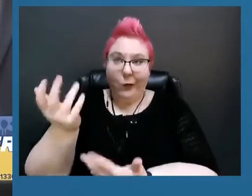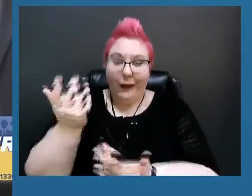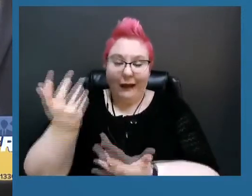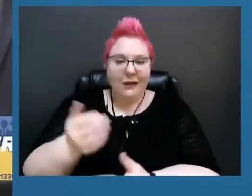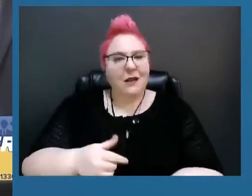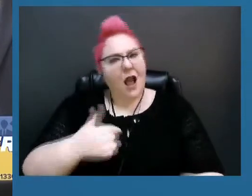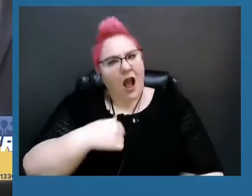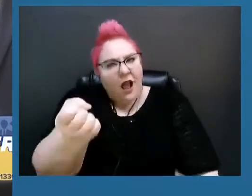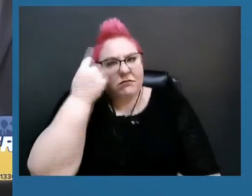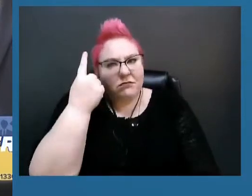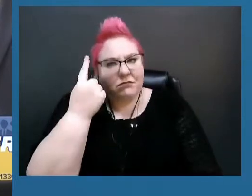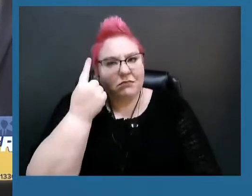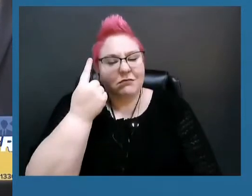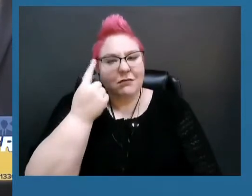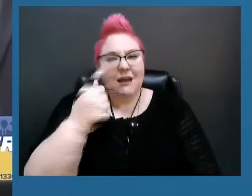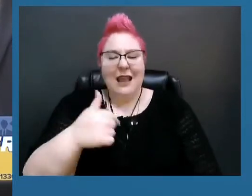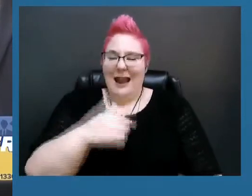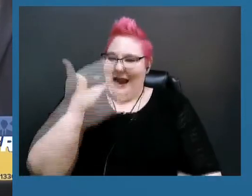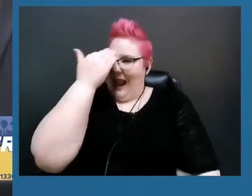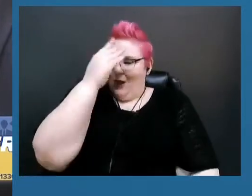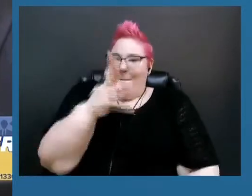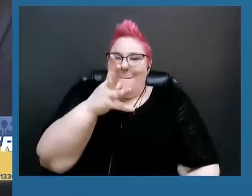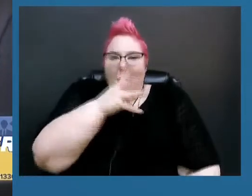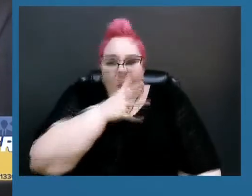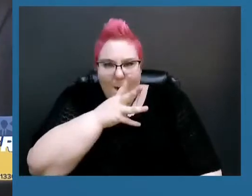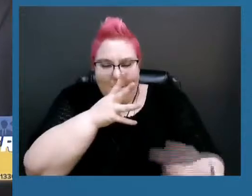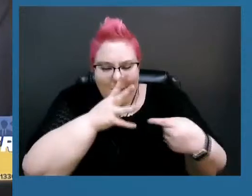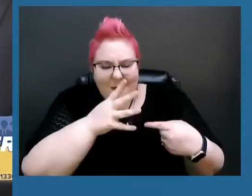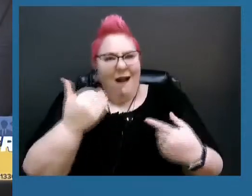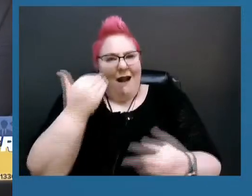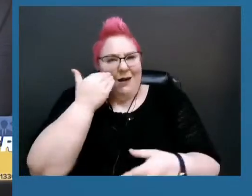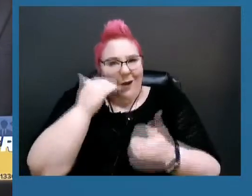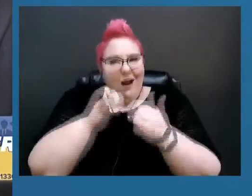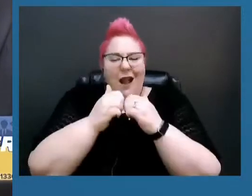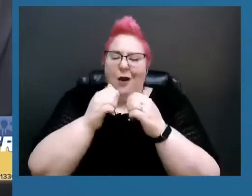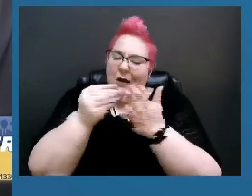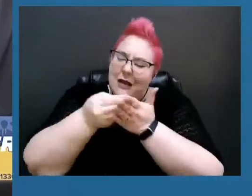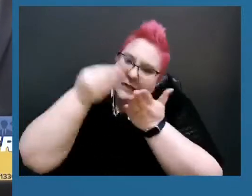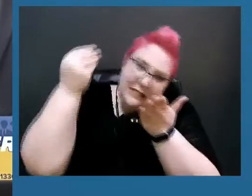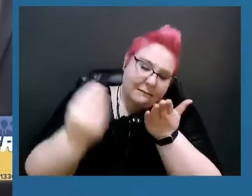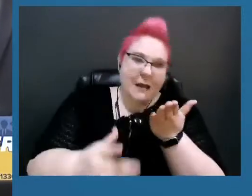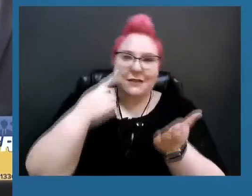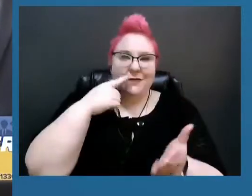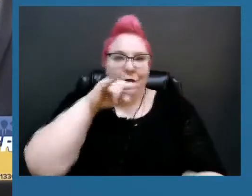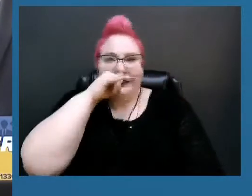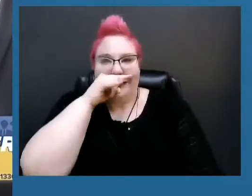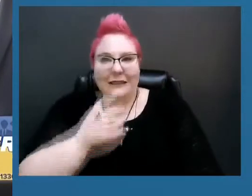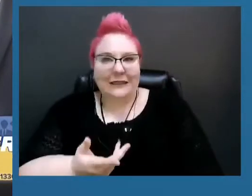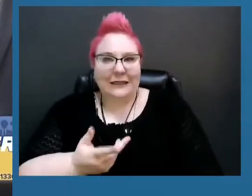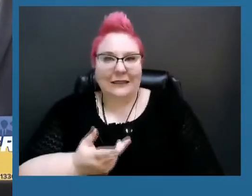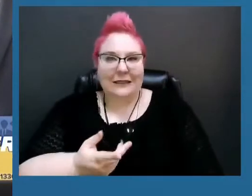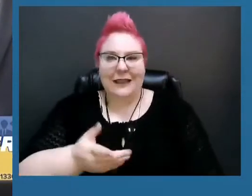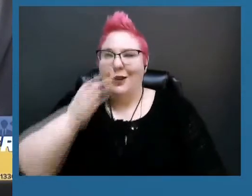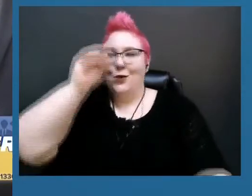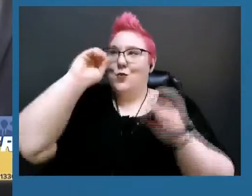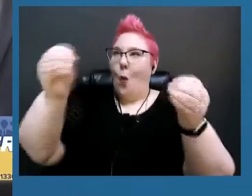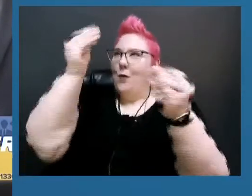also know, as a mom, how expensive it is when you've got little kids, right? They don't tell you that.